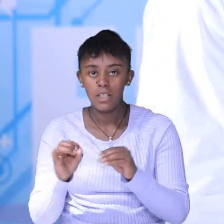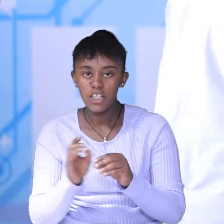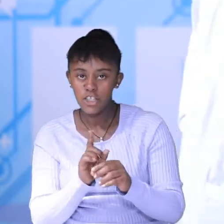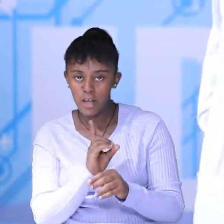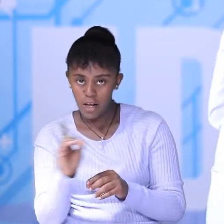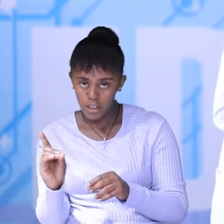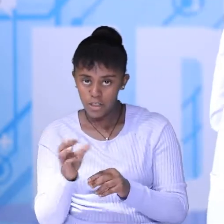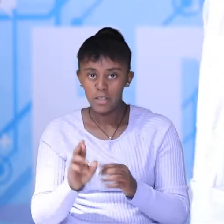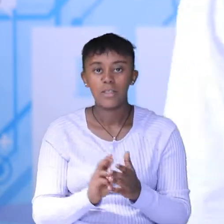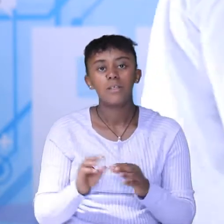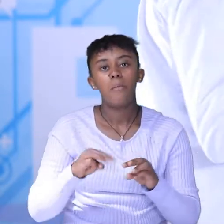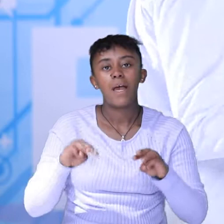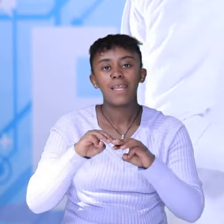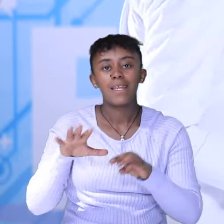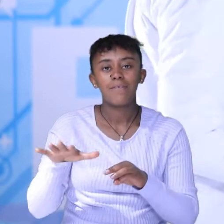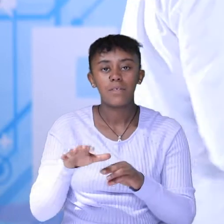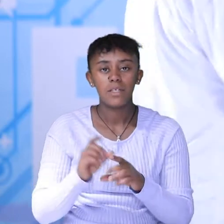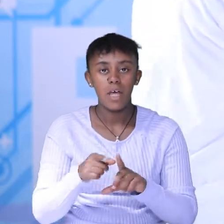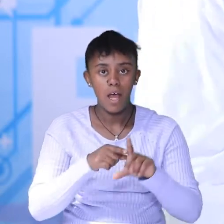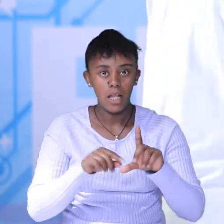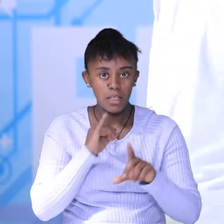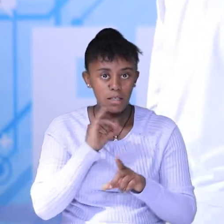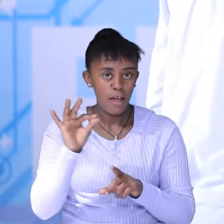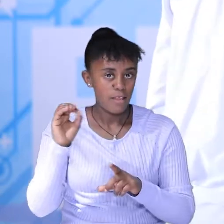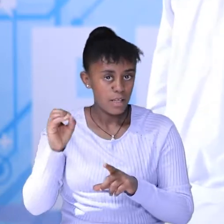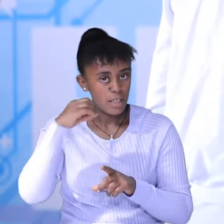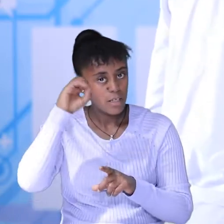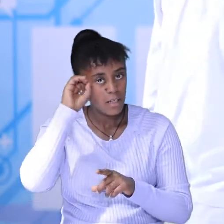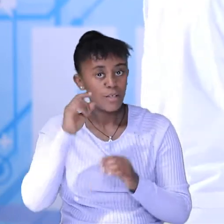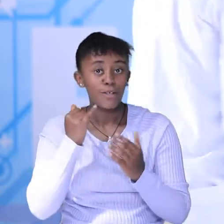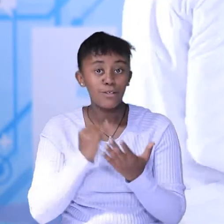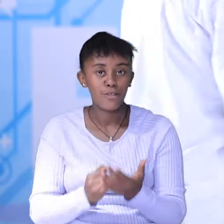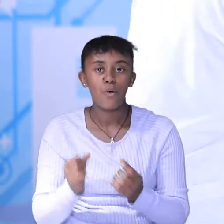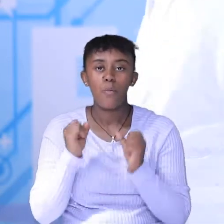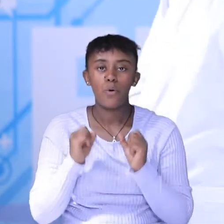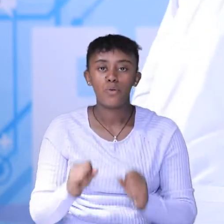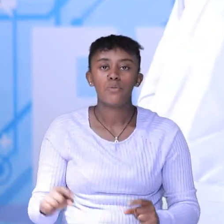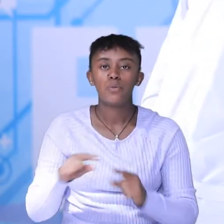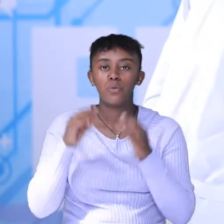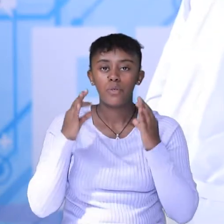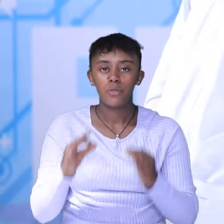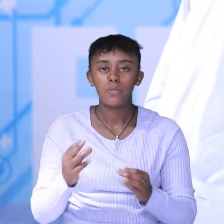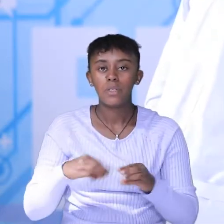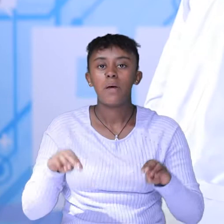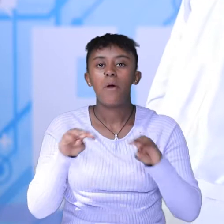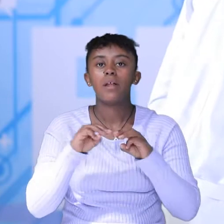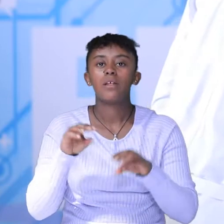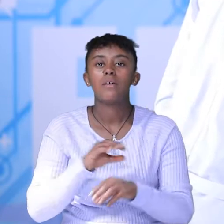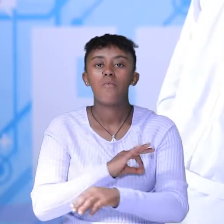direction. The angle is 90 degrees. Therefore, it's possible to determine the magnetic force to